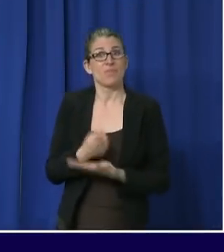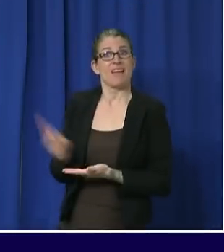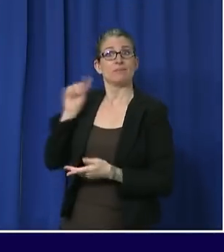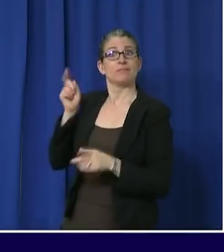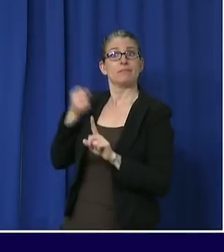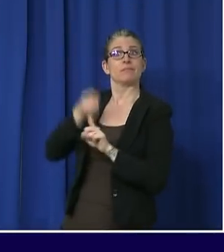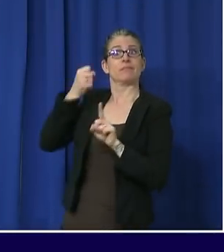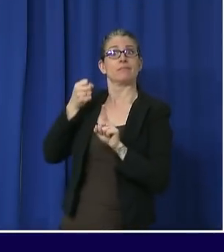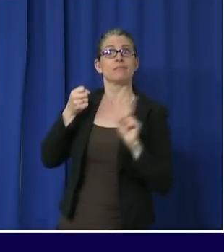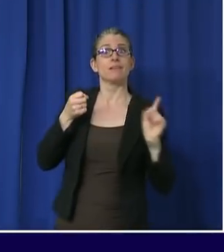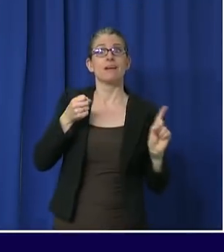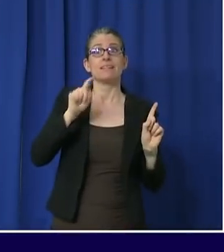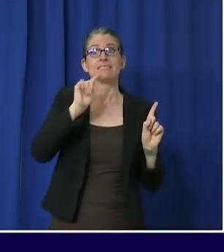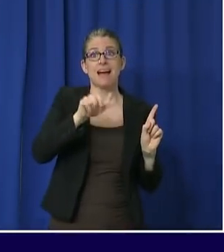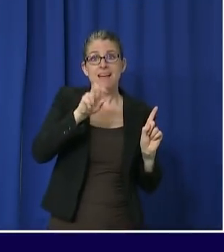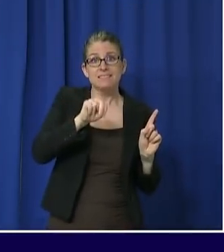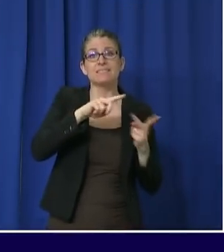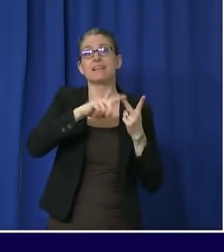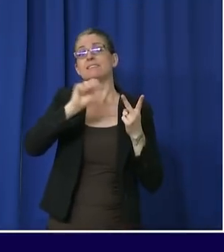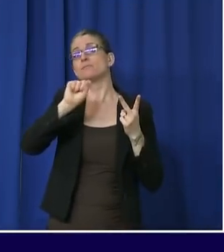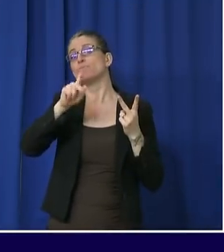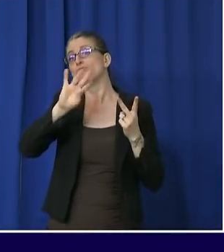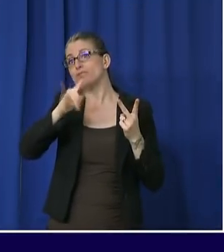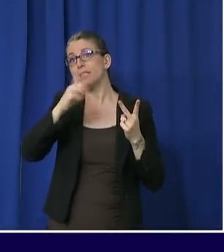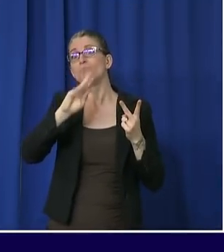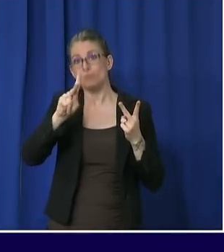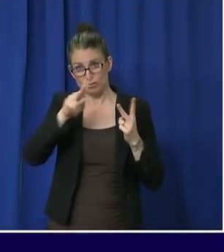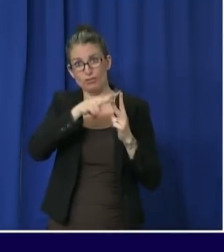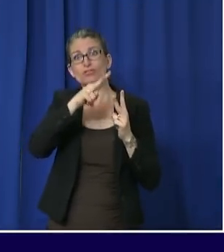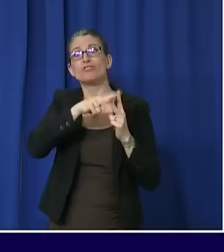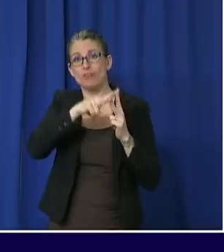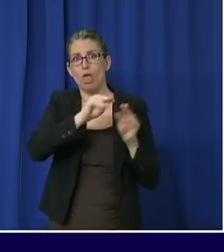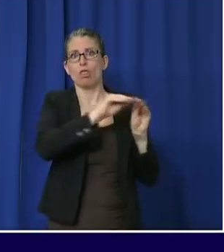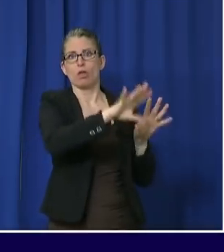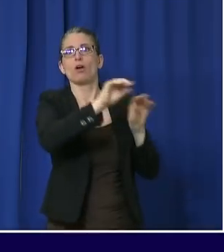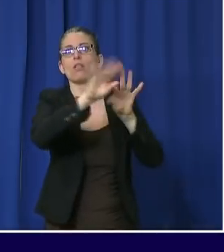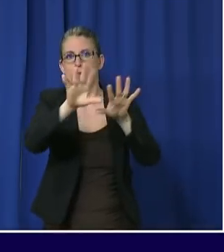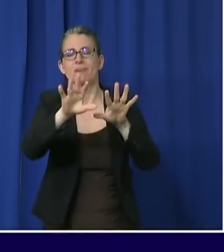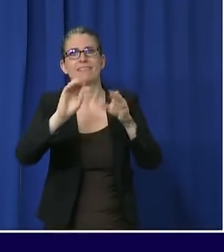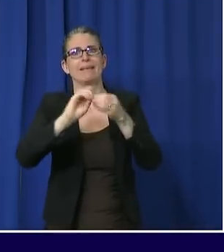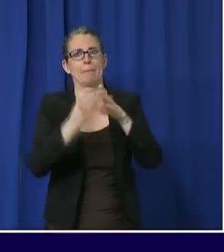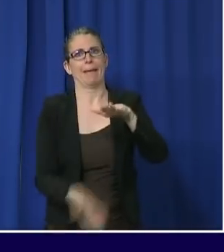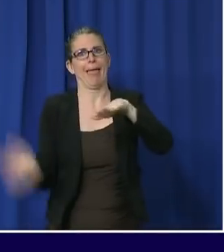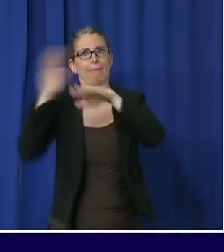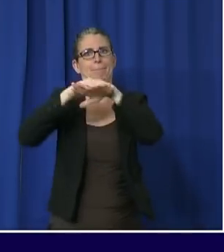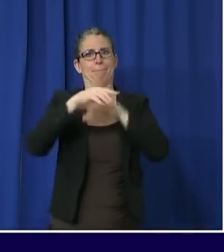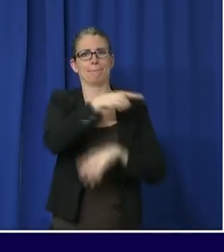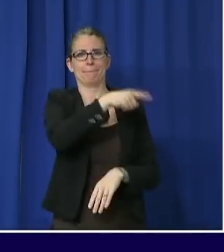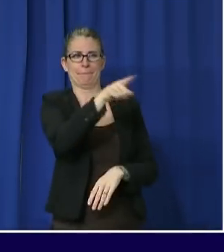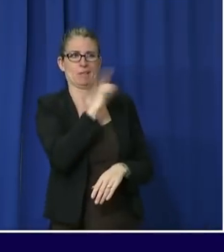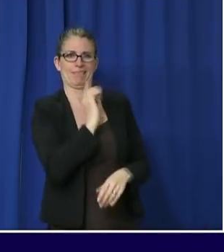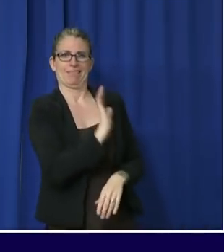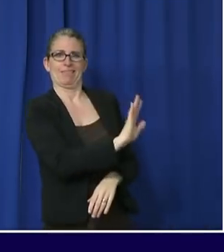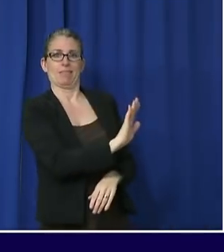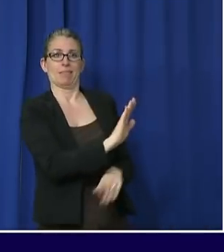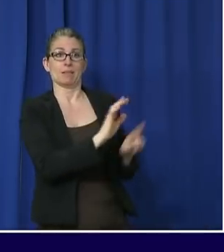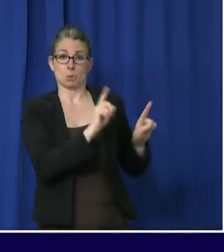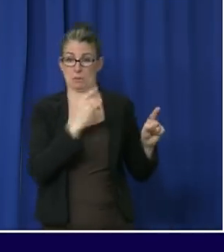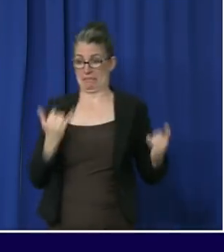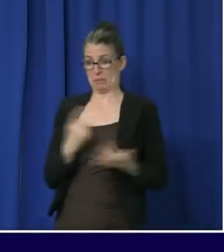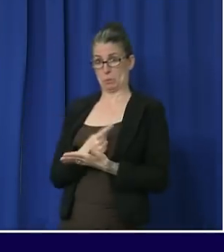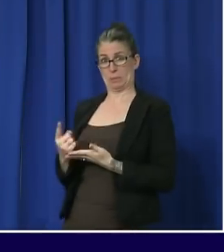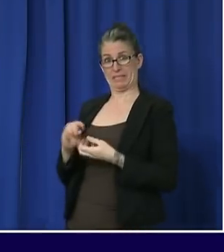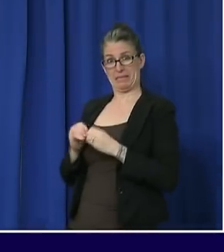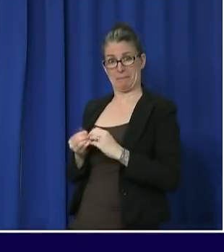So for all of that is a wind-up, Kevin, to say that given where we are in the outbreak right now,